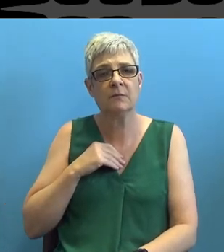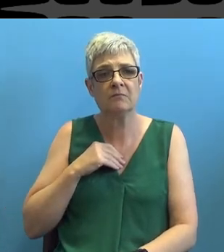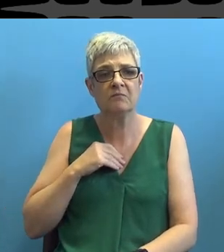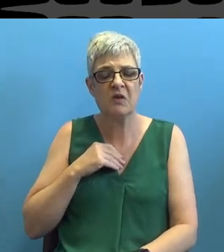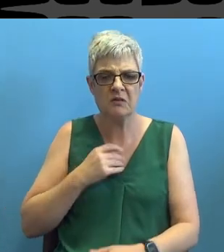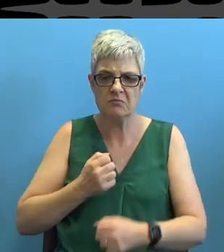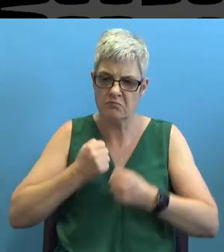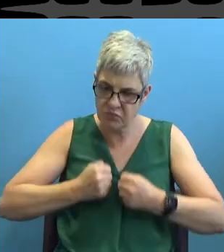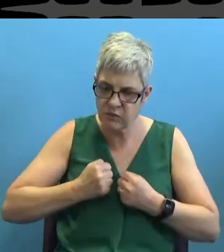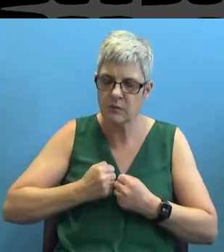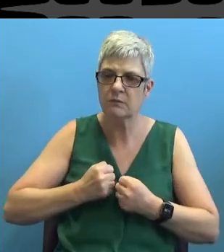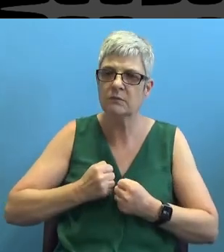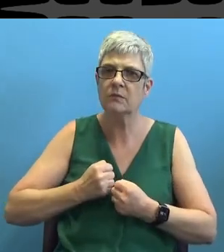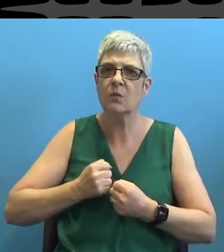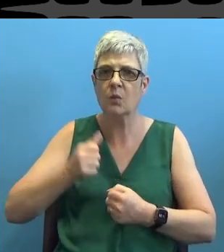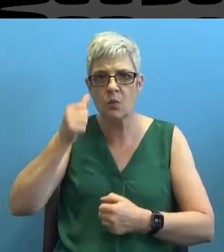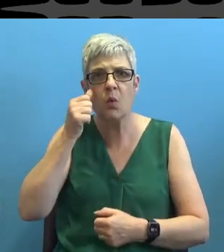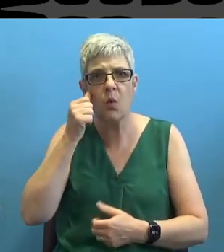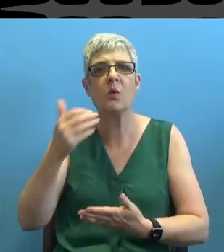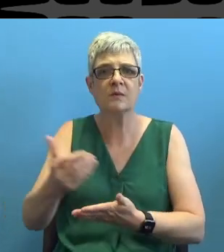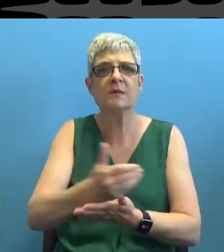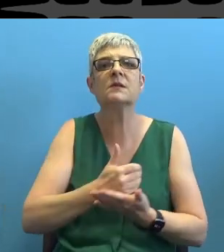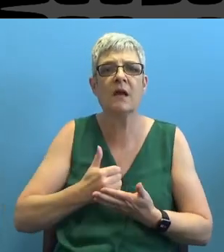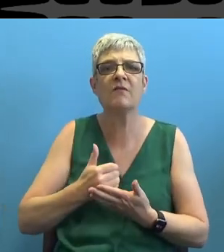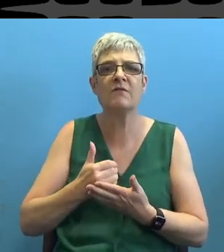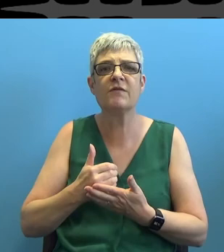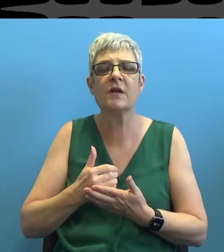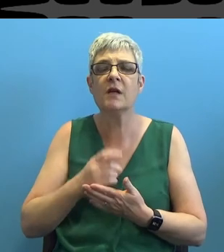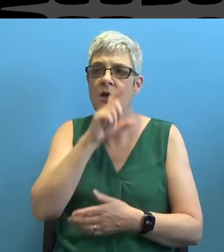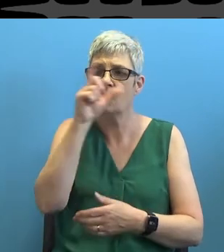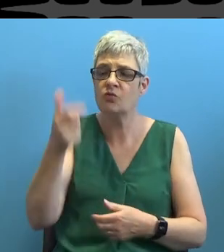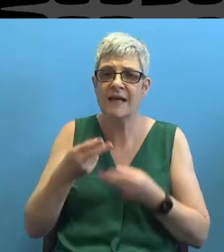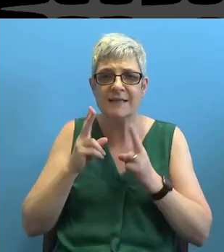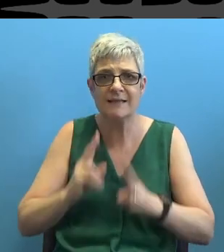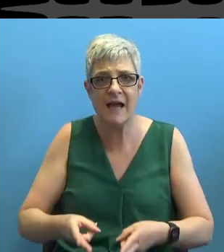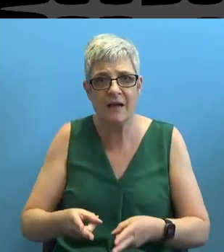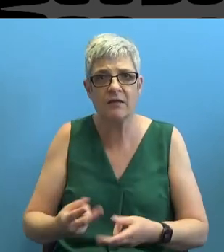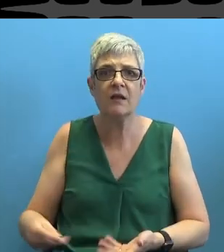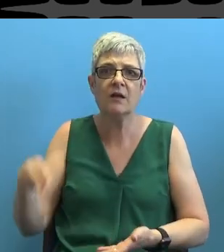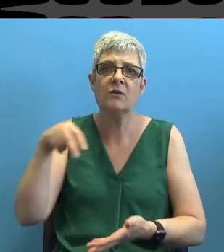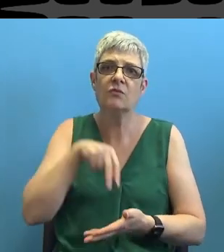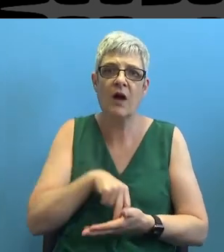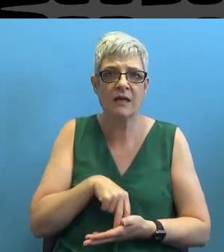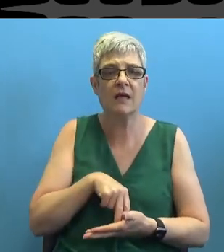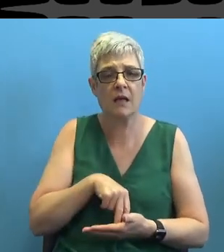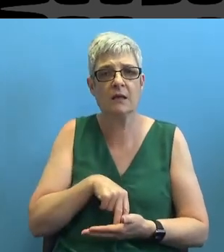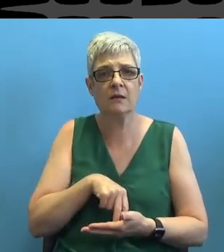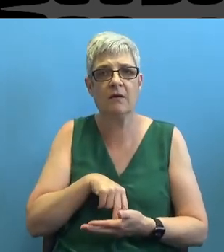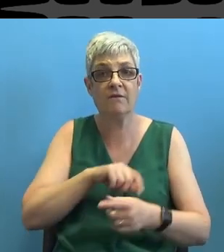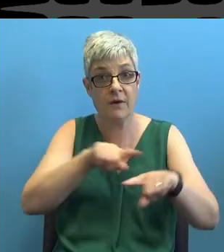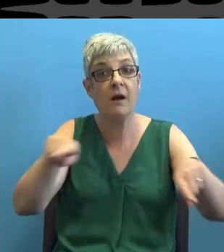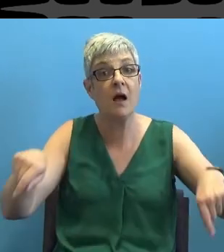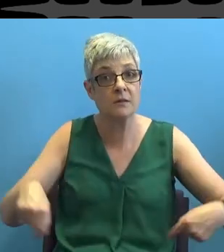that standing secure on the death of Christ and the rising of Christ for us,